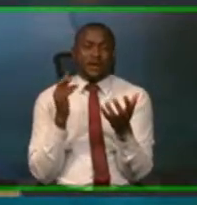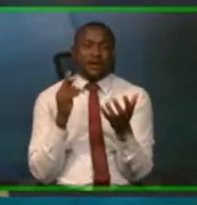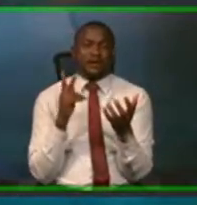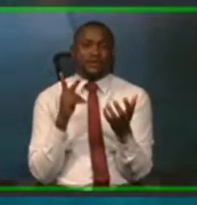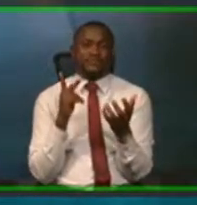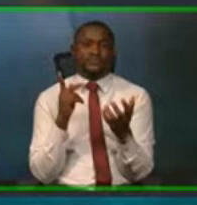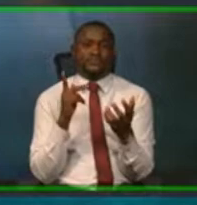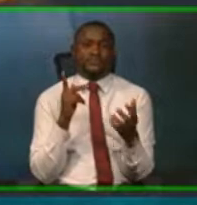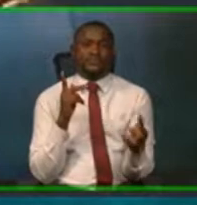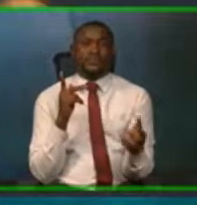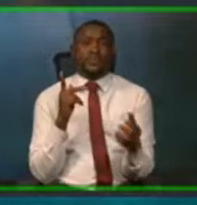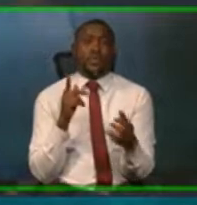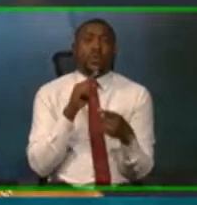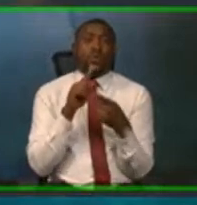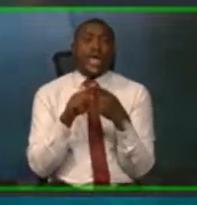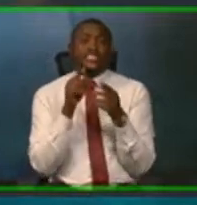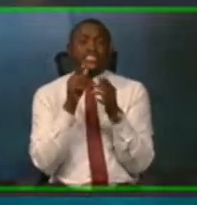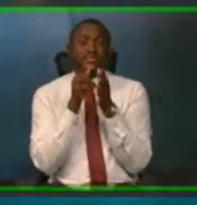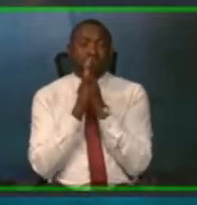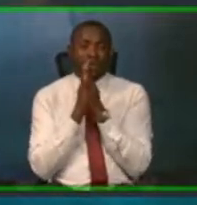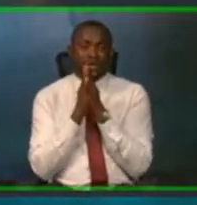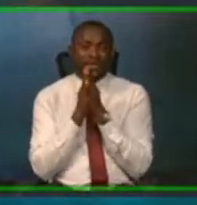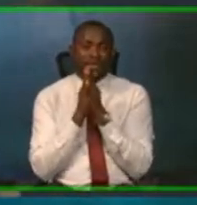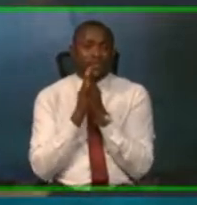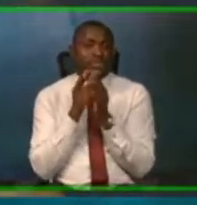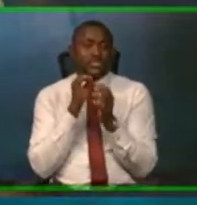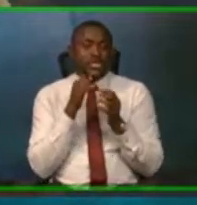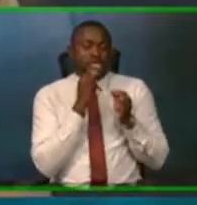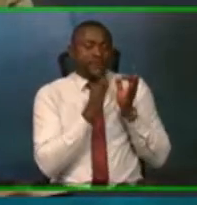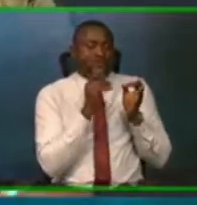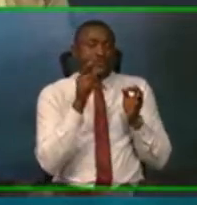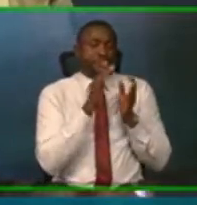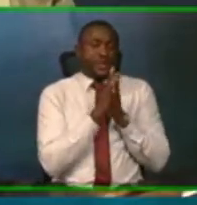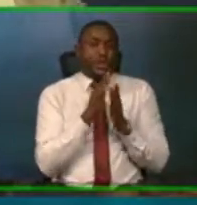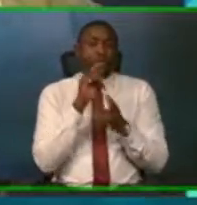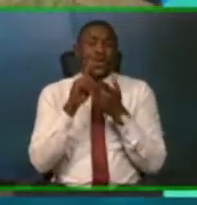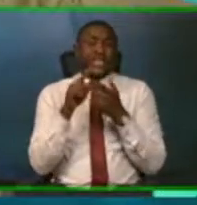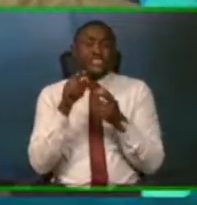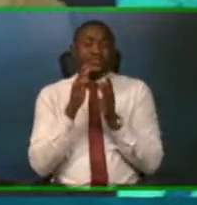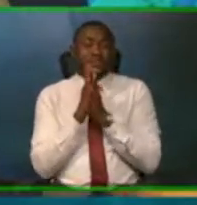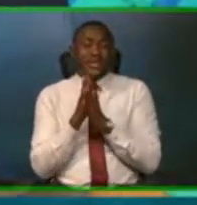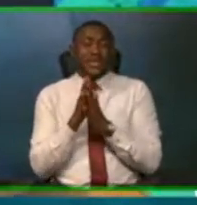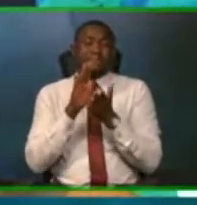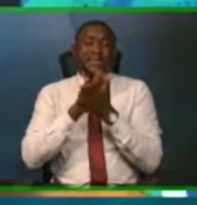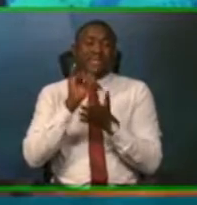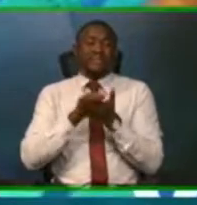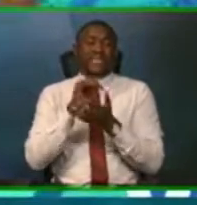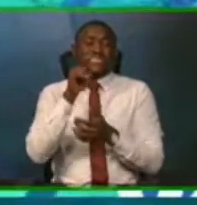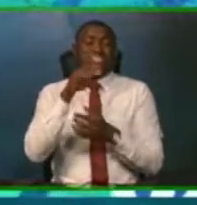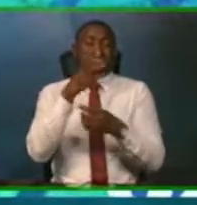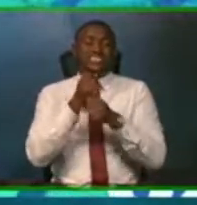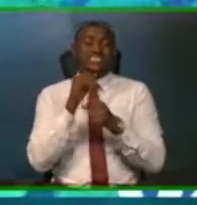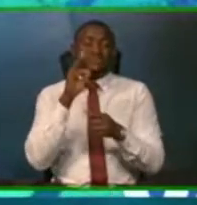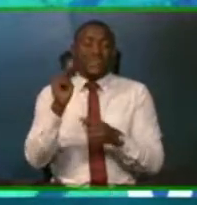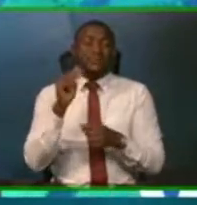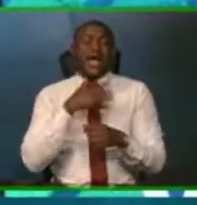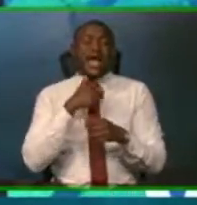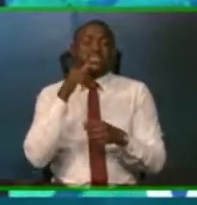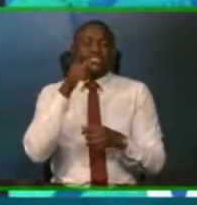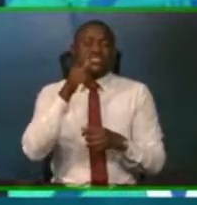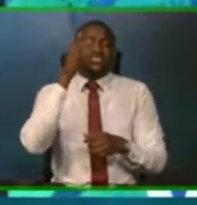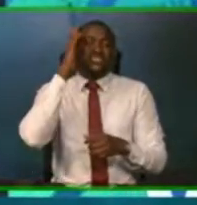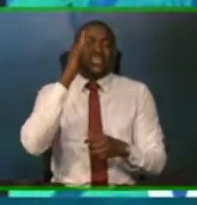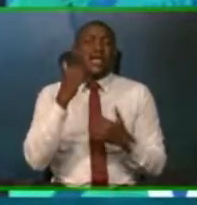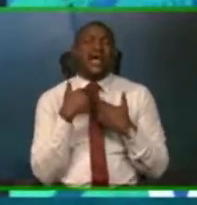Yes. When ye pray, not if ye pray, it says, believe that ye receive them, and thou and ye